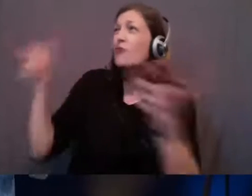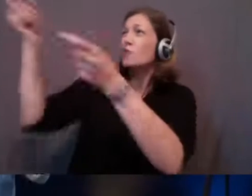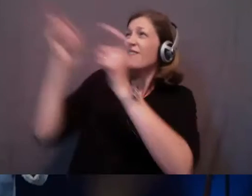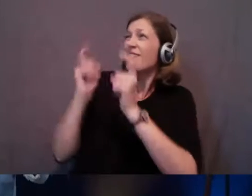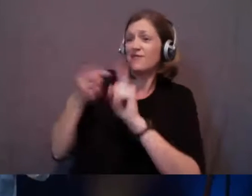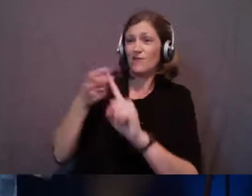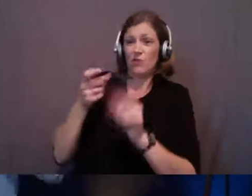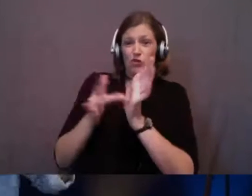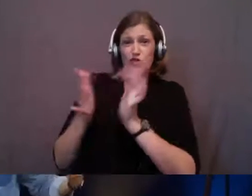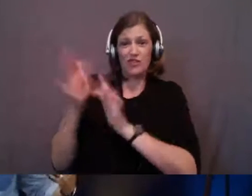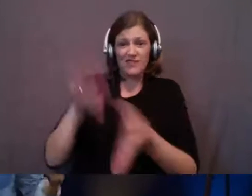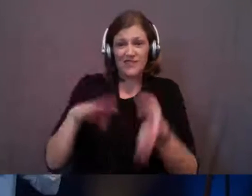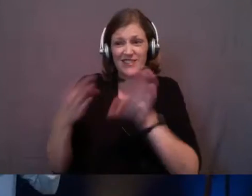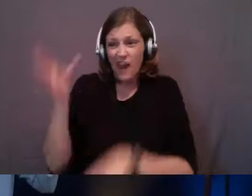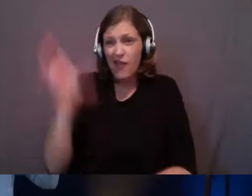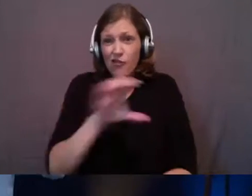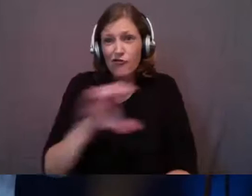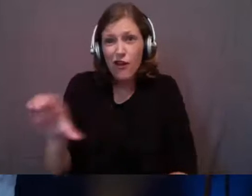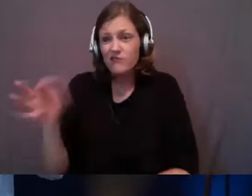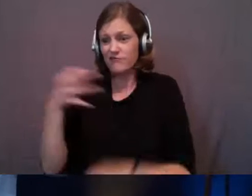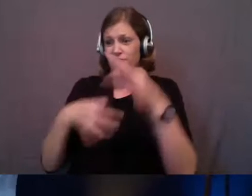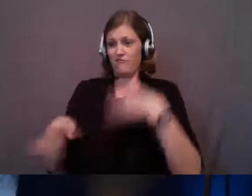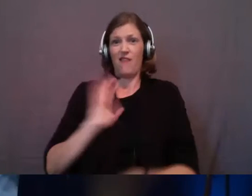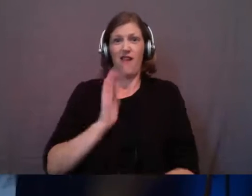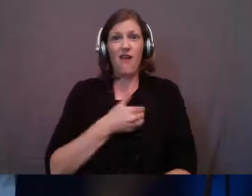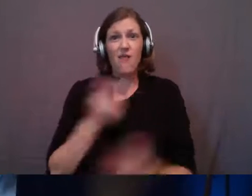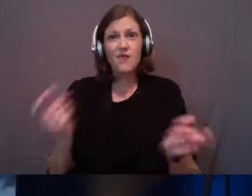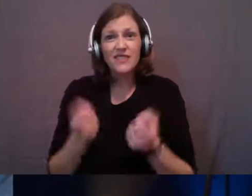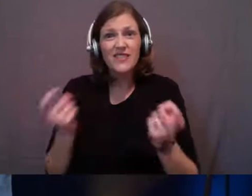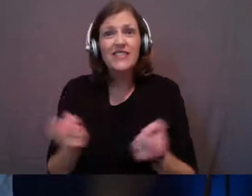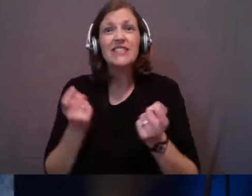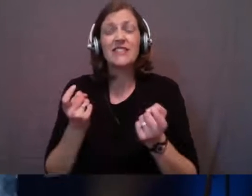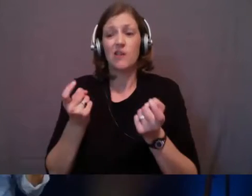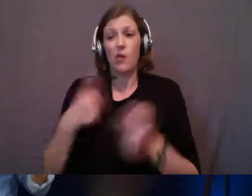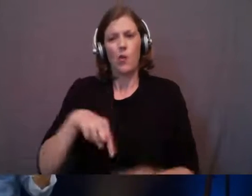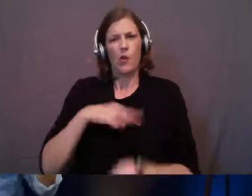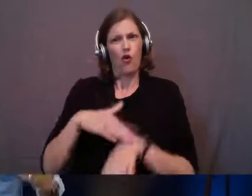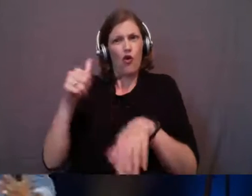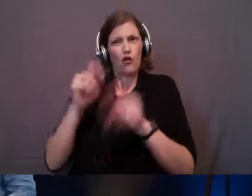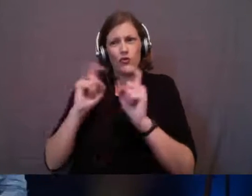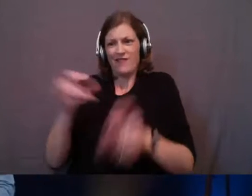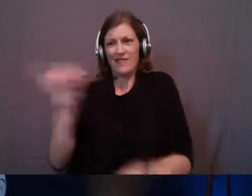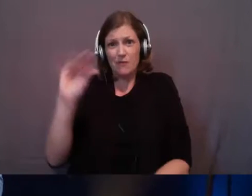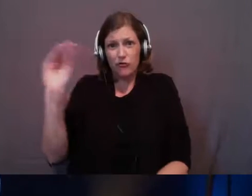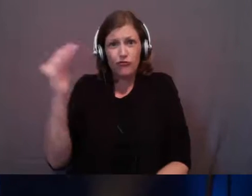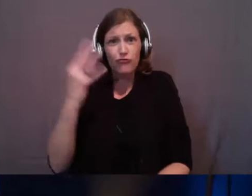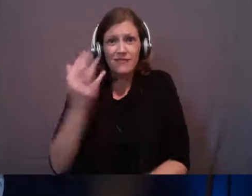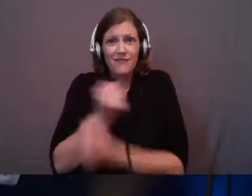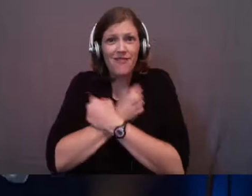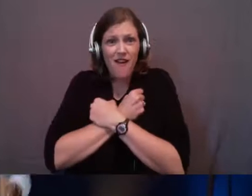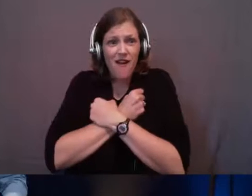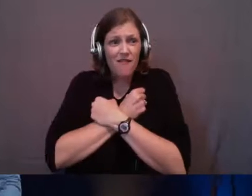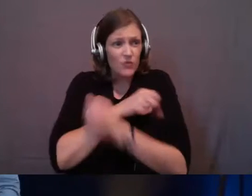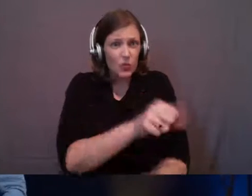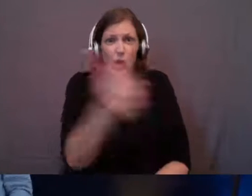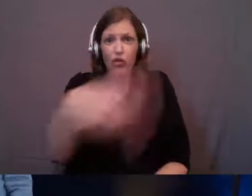died on the cross for our sins, and we are called to give that same grace and love to other people. And here we